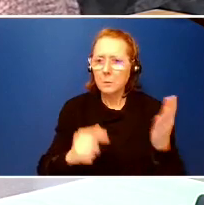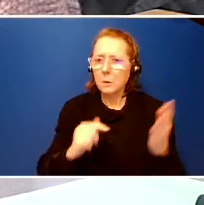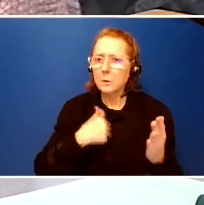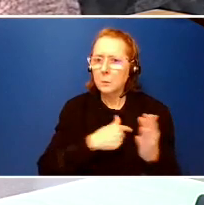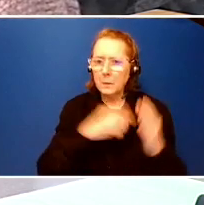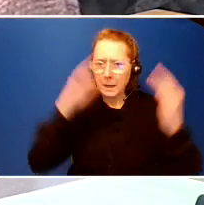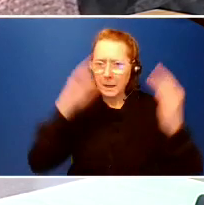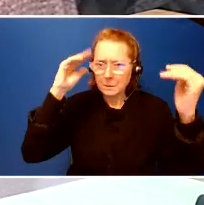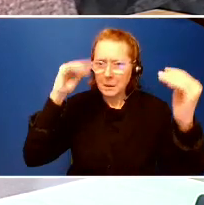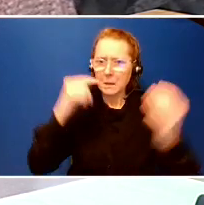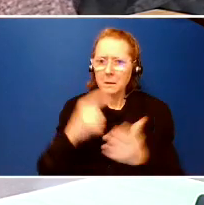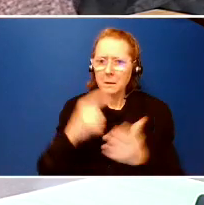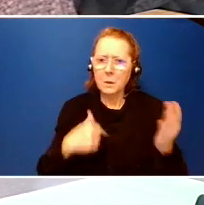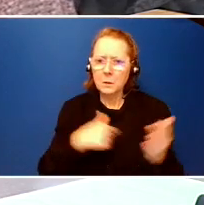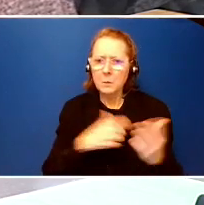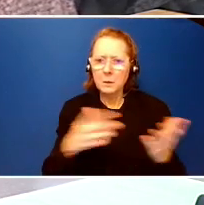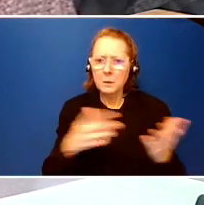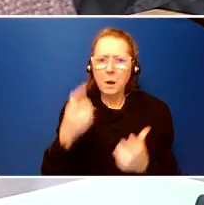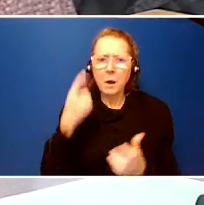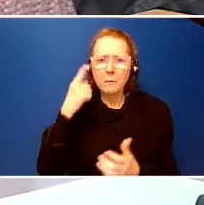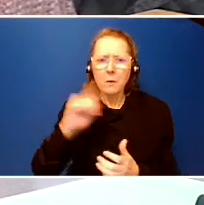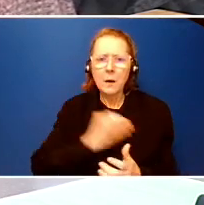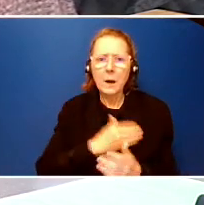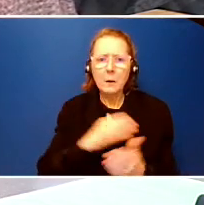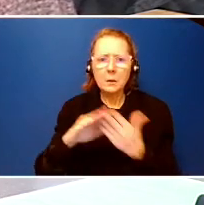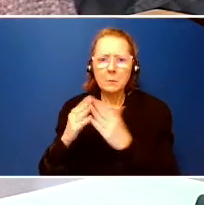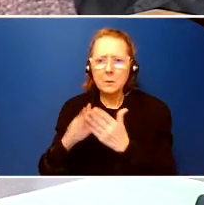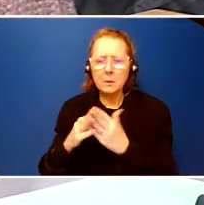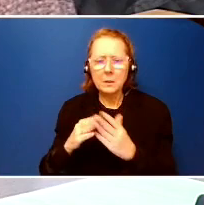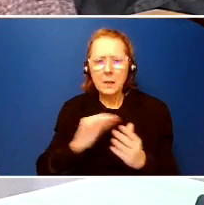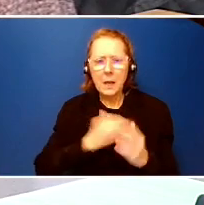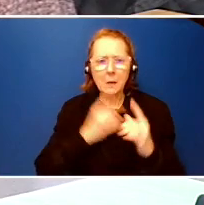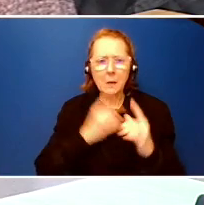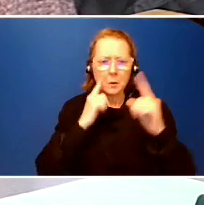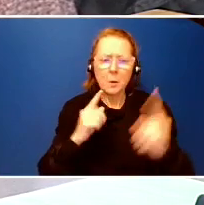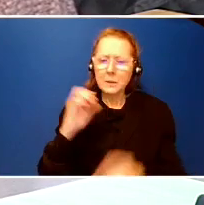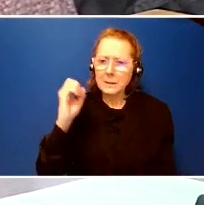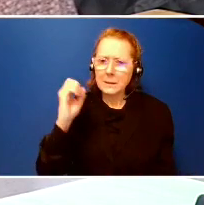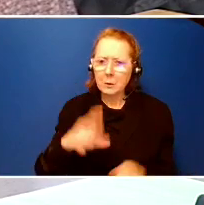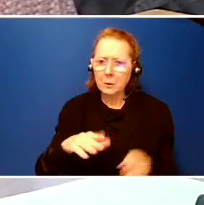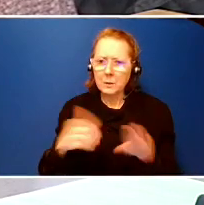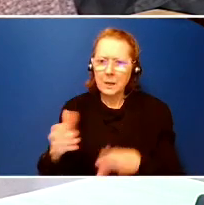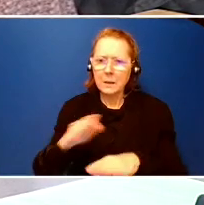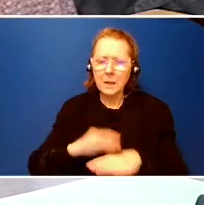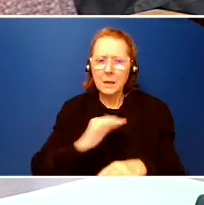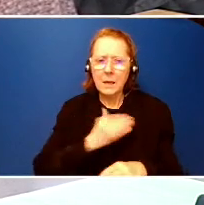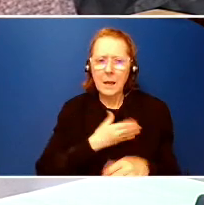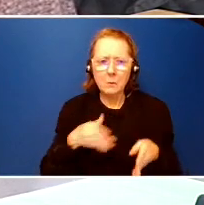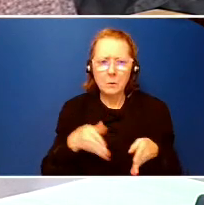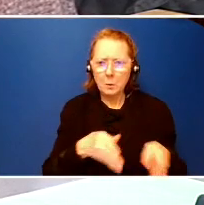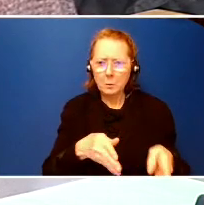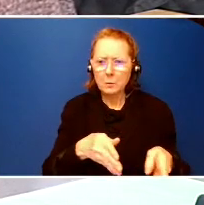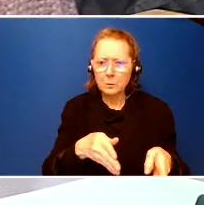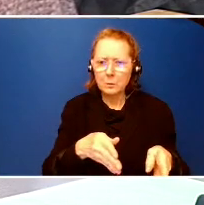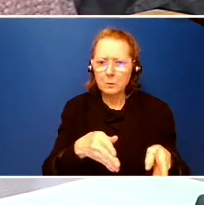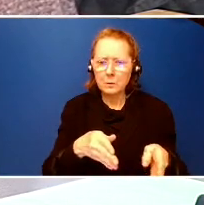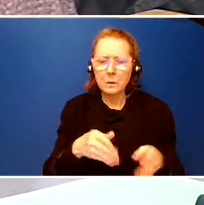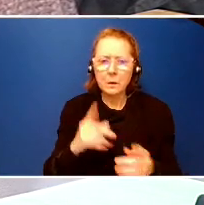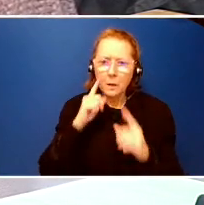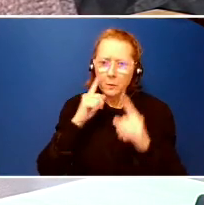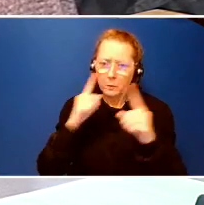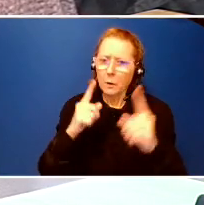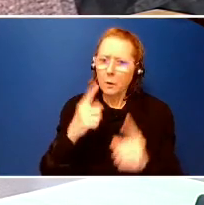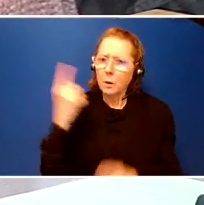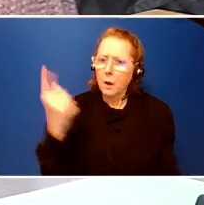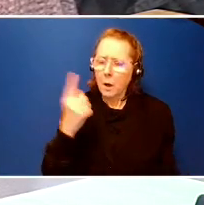for our community. And that goal is zero deaths on our roadways. And the goal should always be to be